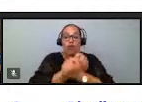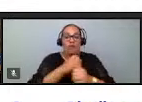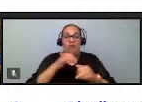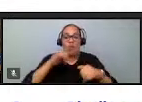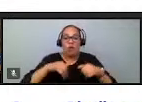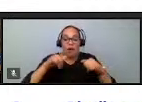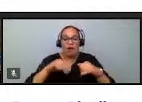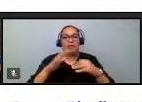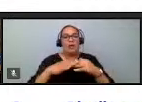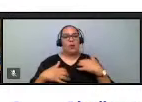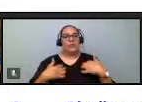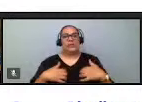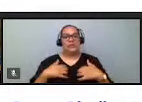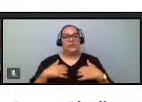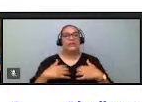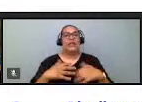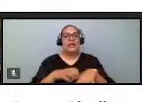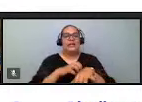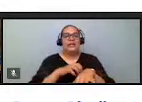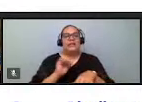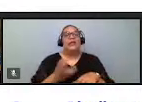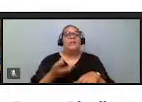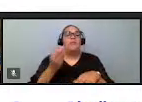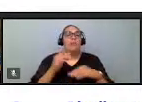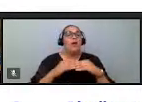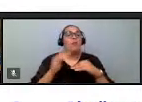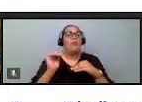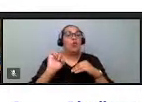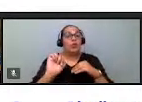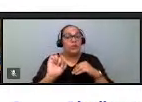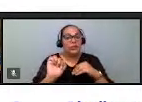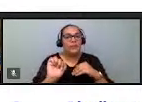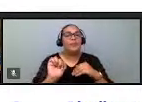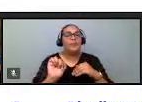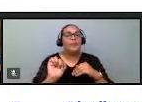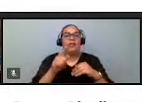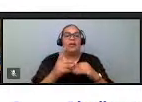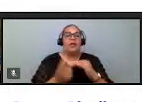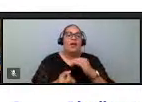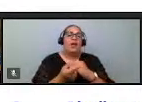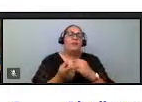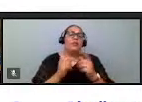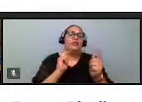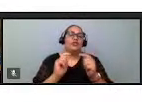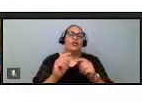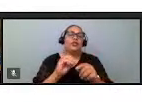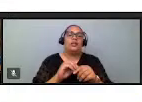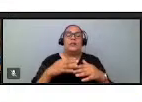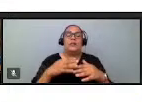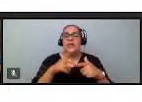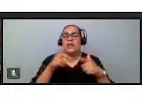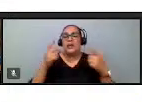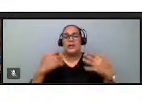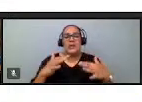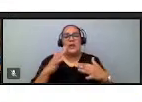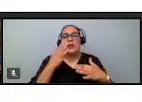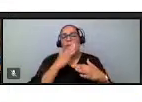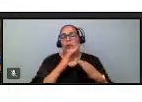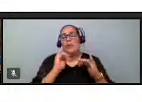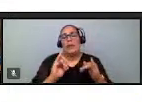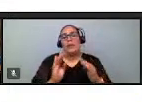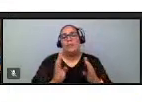wait the more anxious and frustrated they get and the more that manifests in extremely unruly